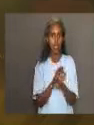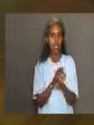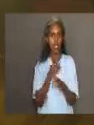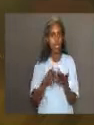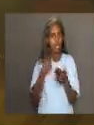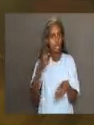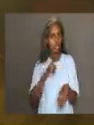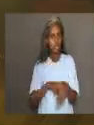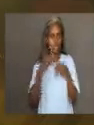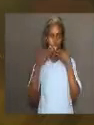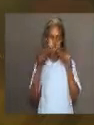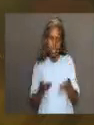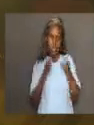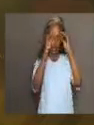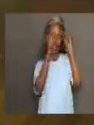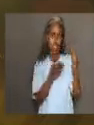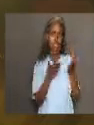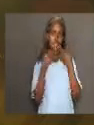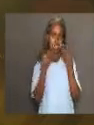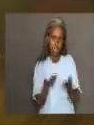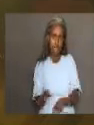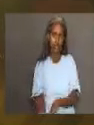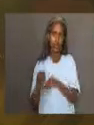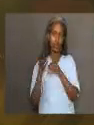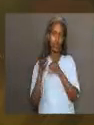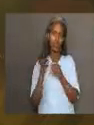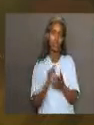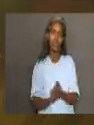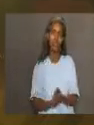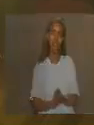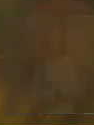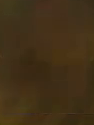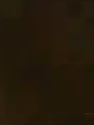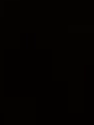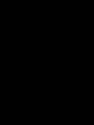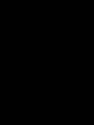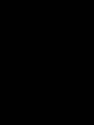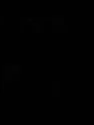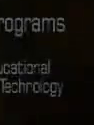functions. Until then, thank you, teacher. Thank you, students.